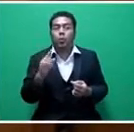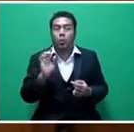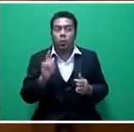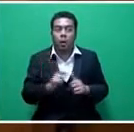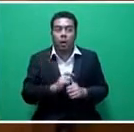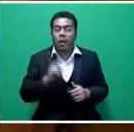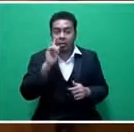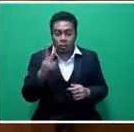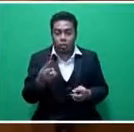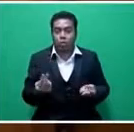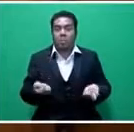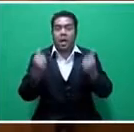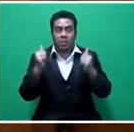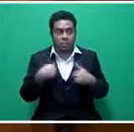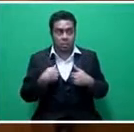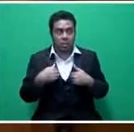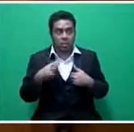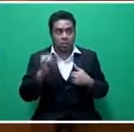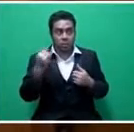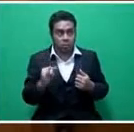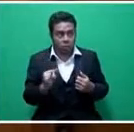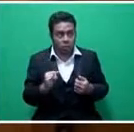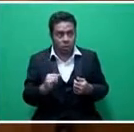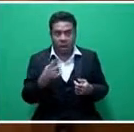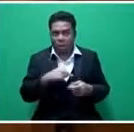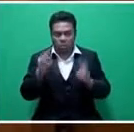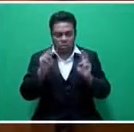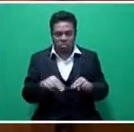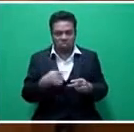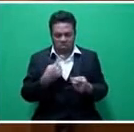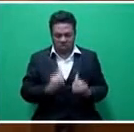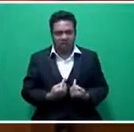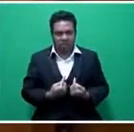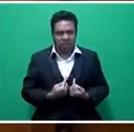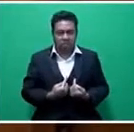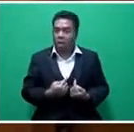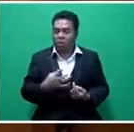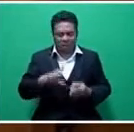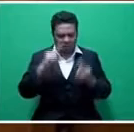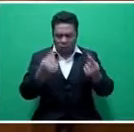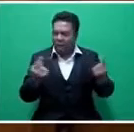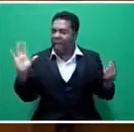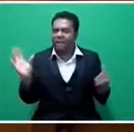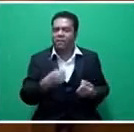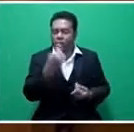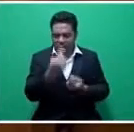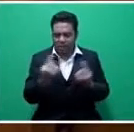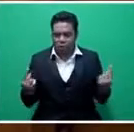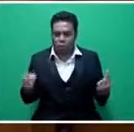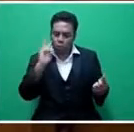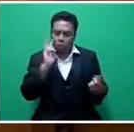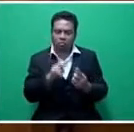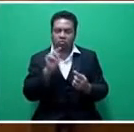you look behind you. Don't get me wrong. I was not disgusted for myself. I was disgusted for every individual who must have